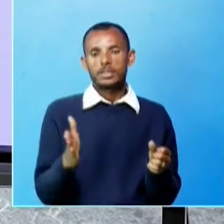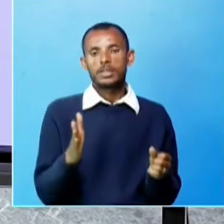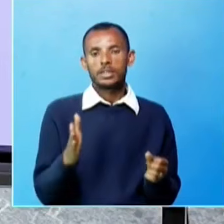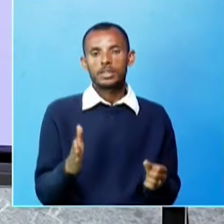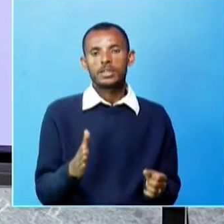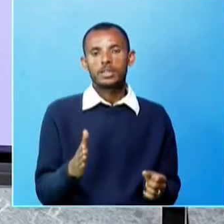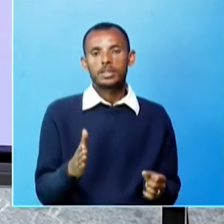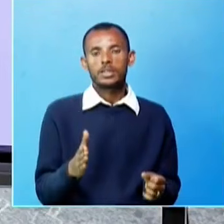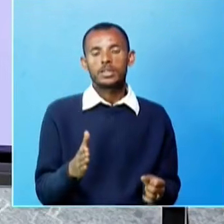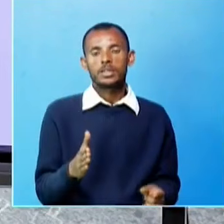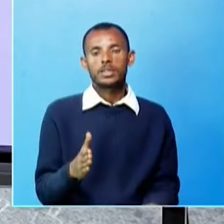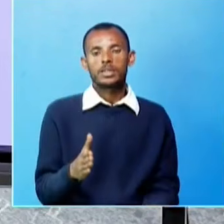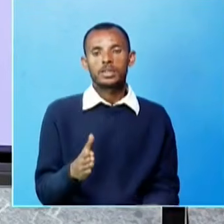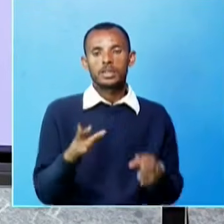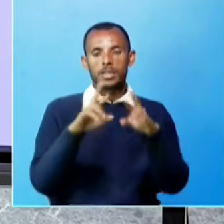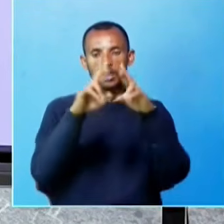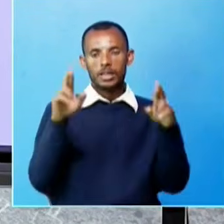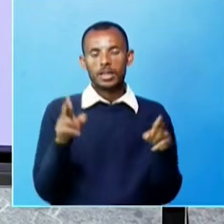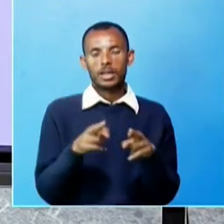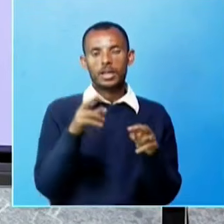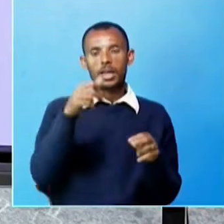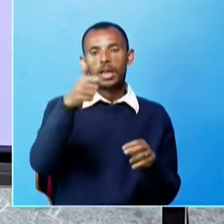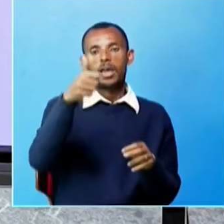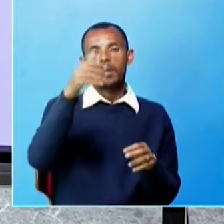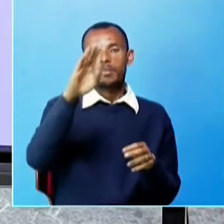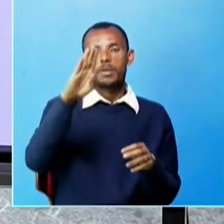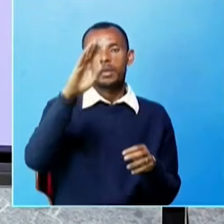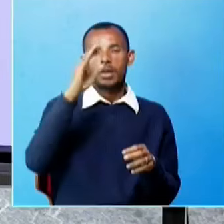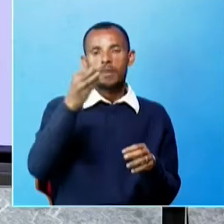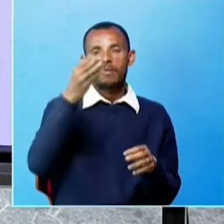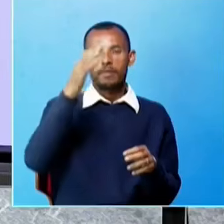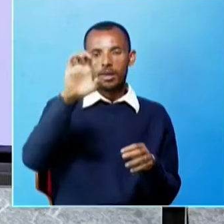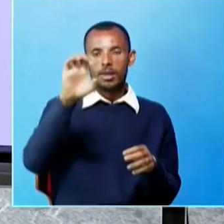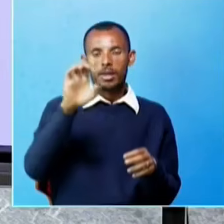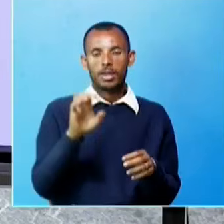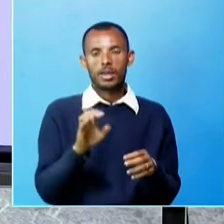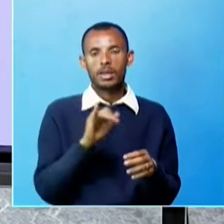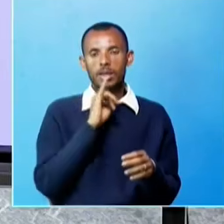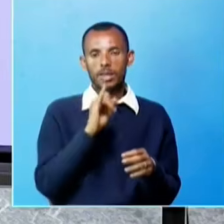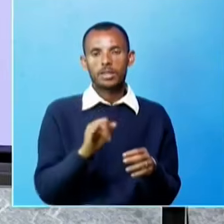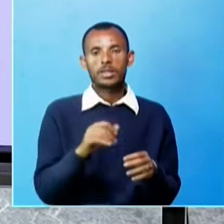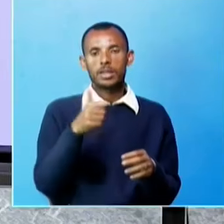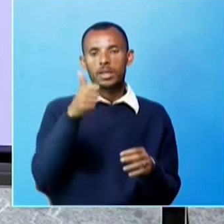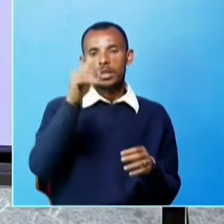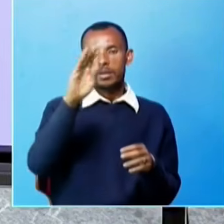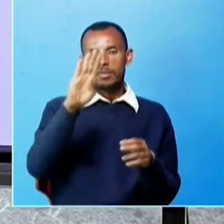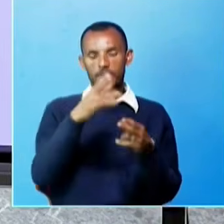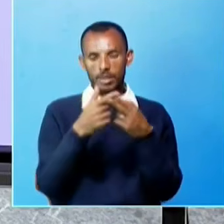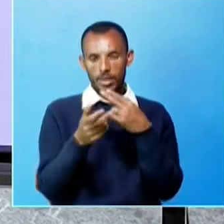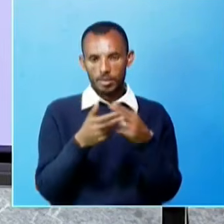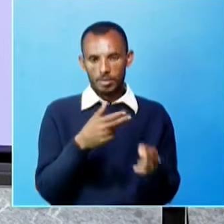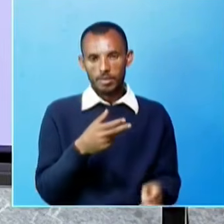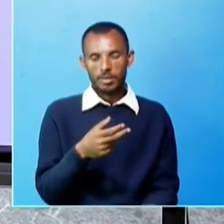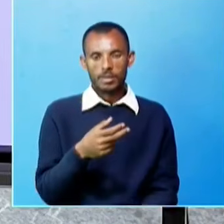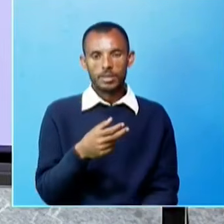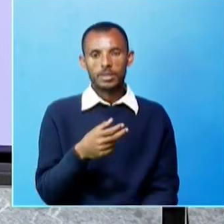the area of rectangle ABFE is AB times